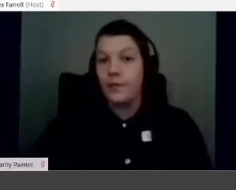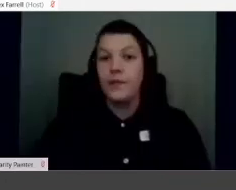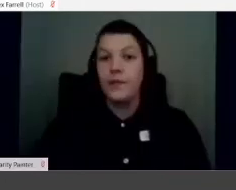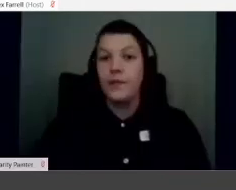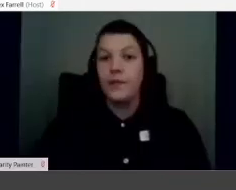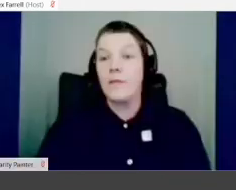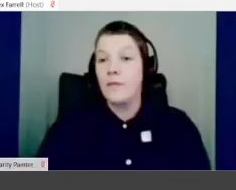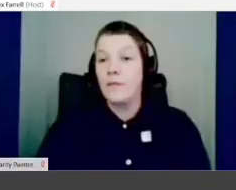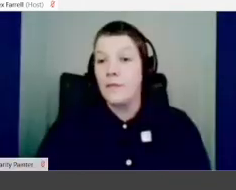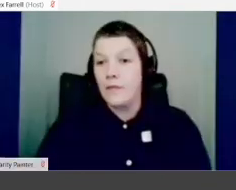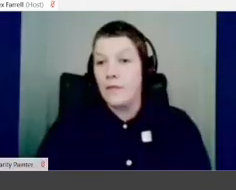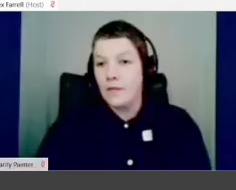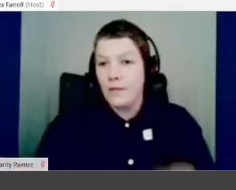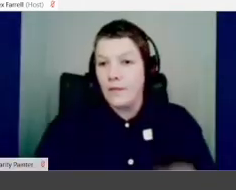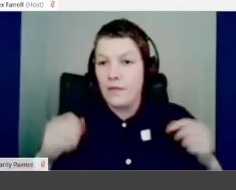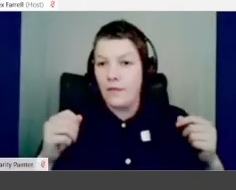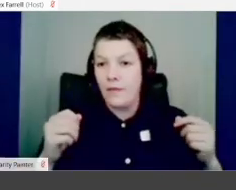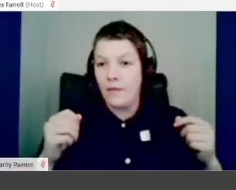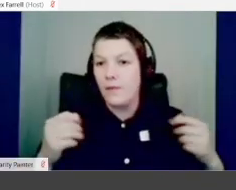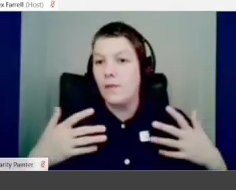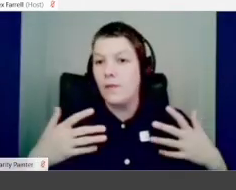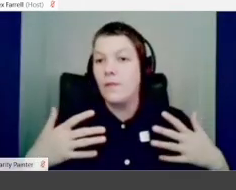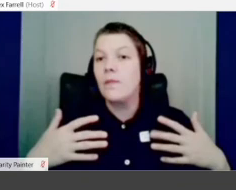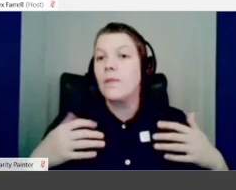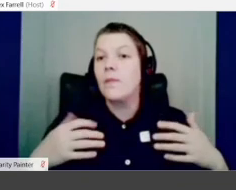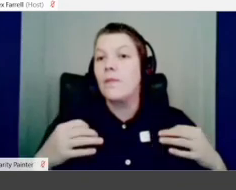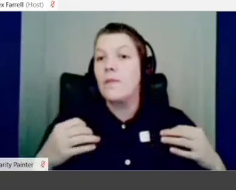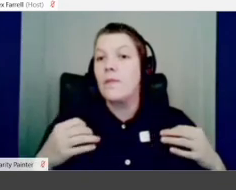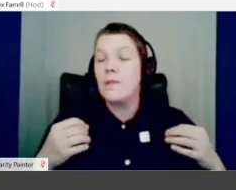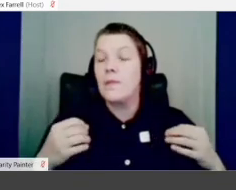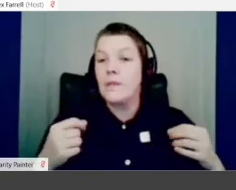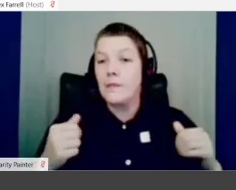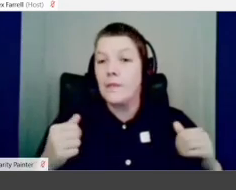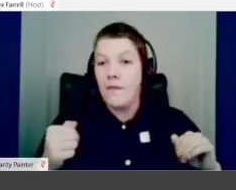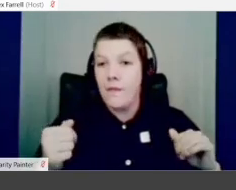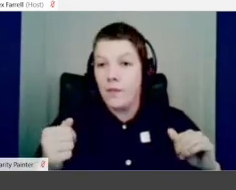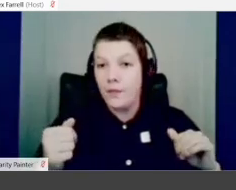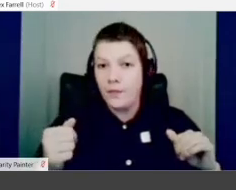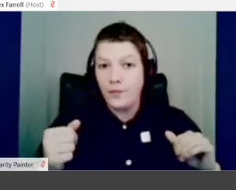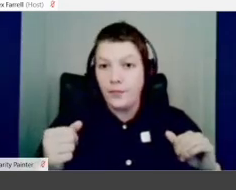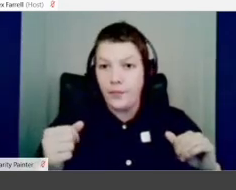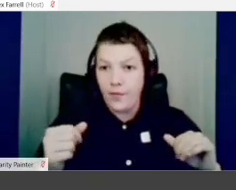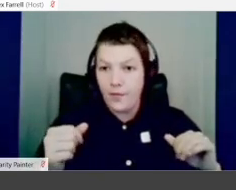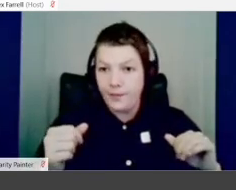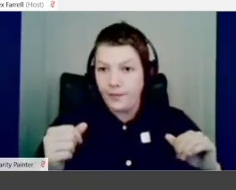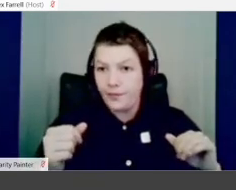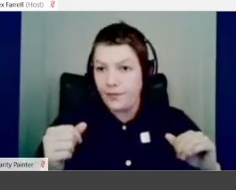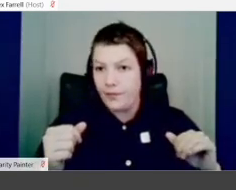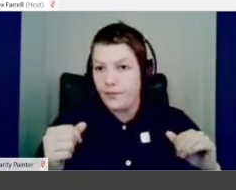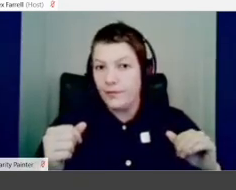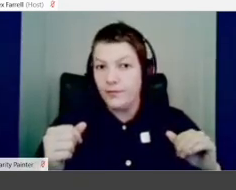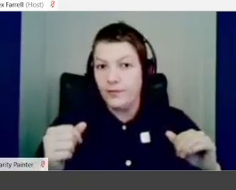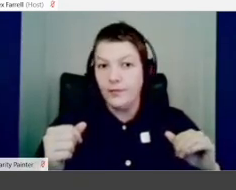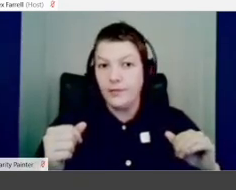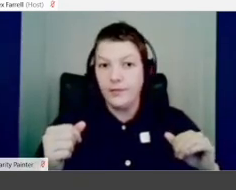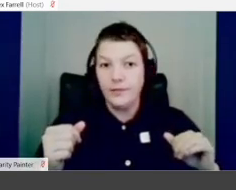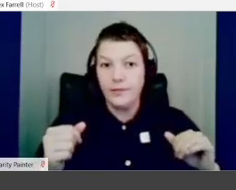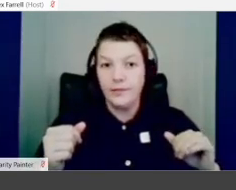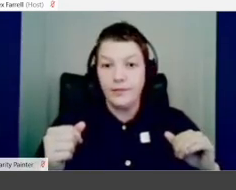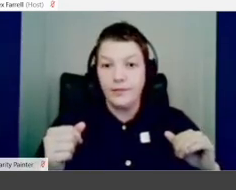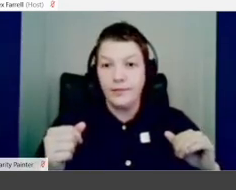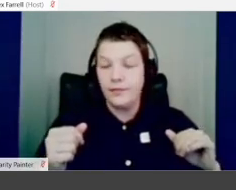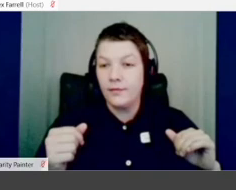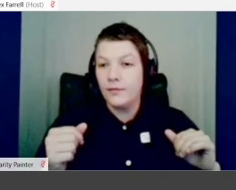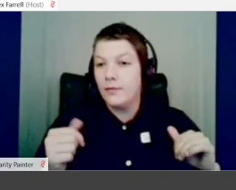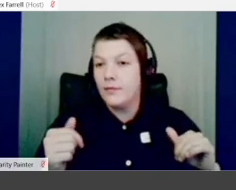put thousands and thousands of devices out into the community. And then all of a sudden, everyone had to have one, right?